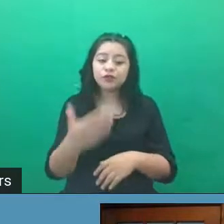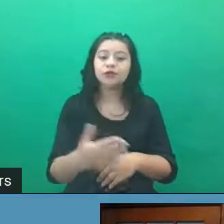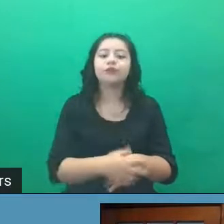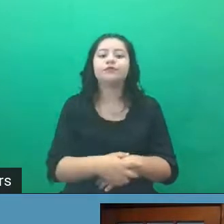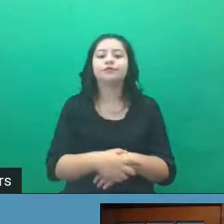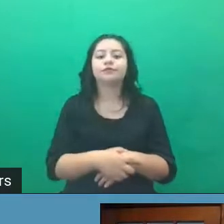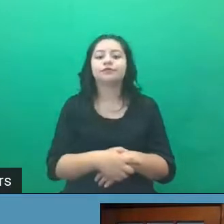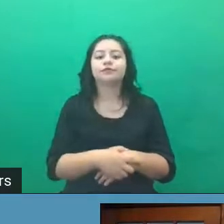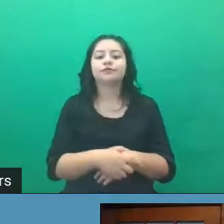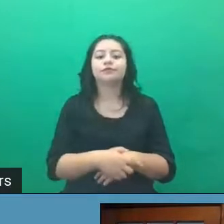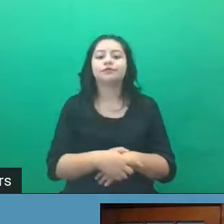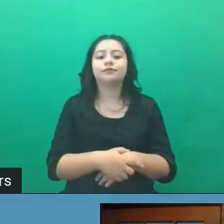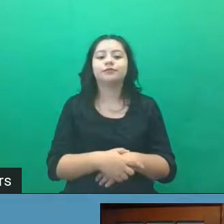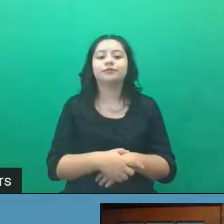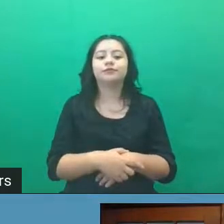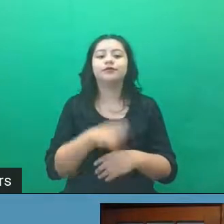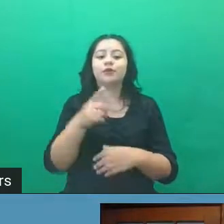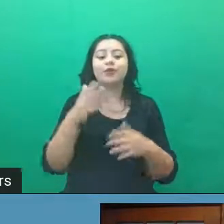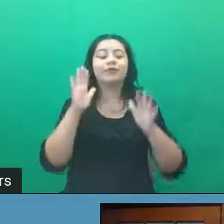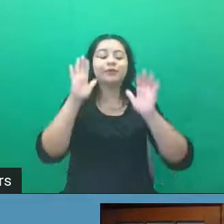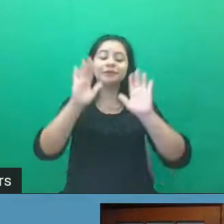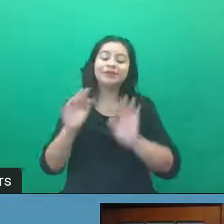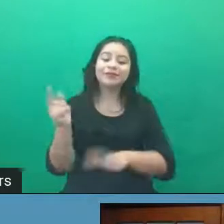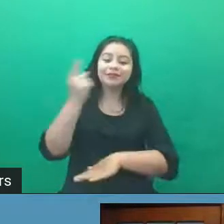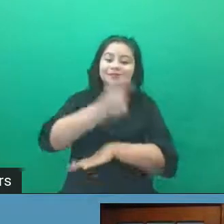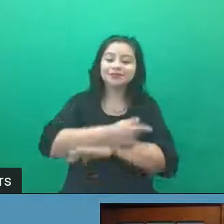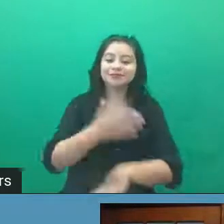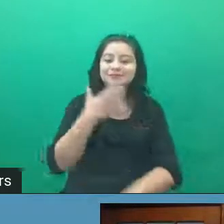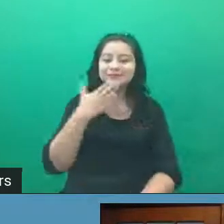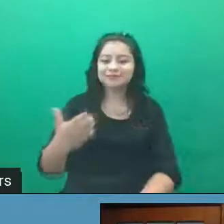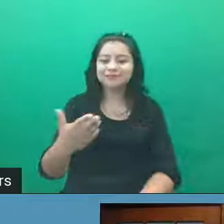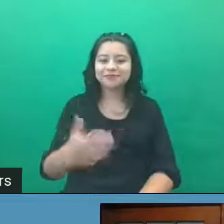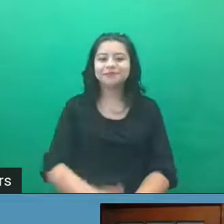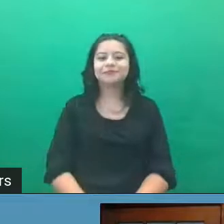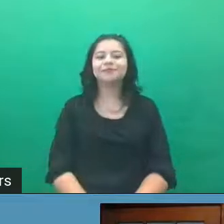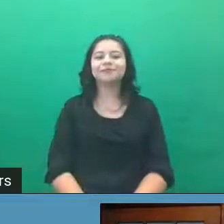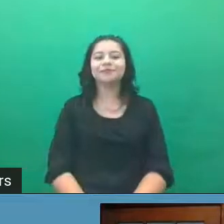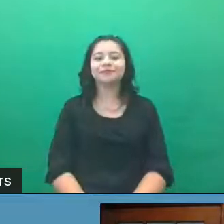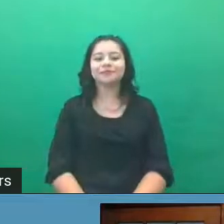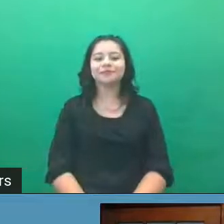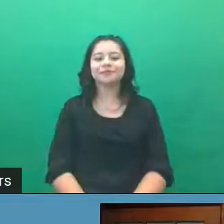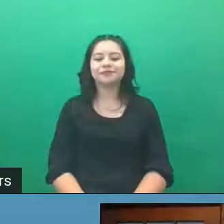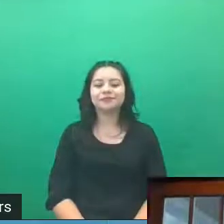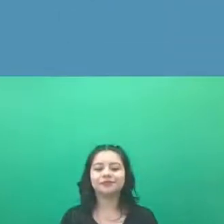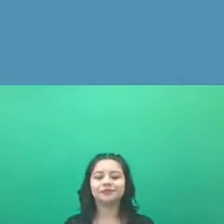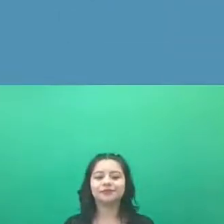and may you have a superior day. Thank you so much. Thank you. Goodbye.